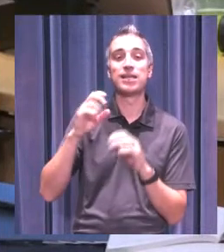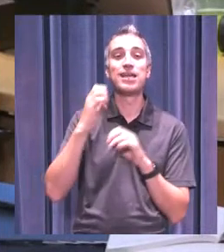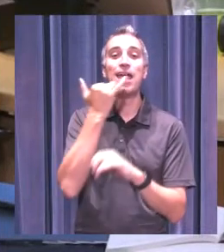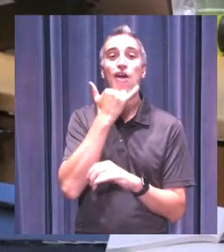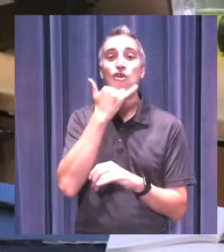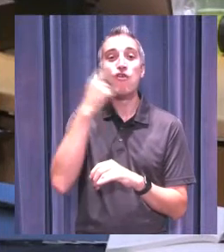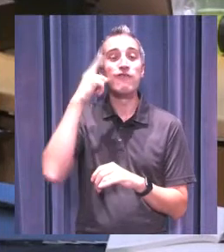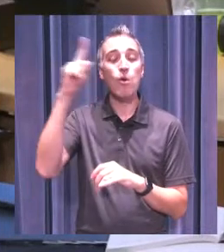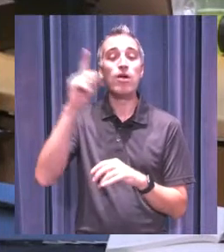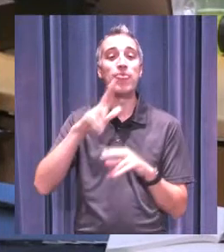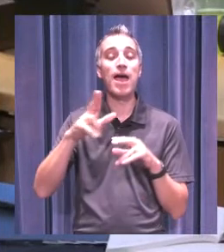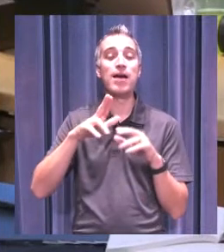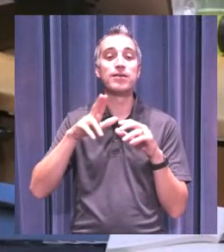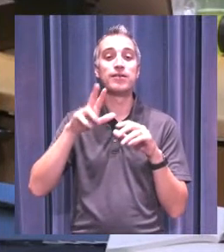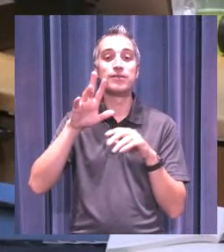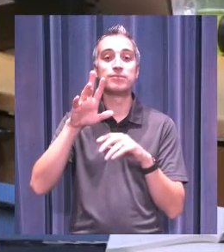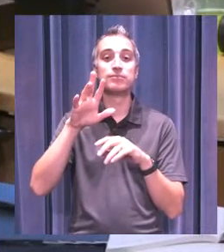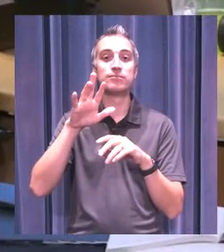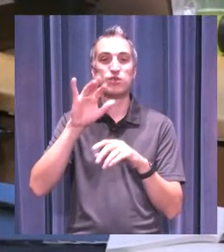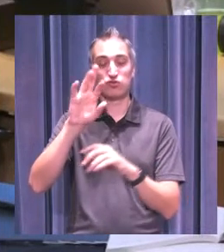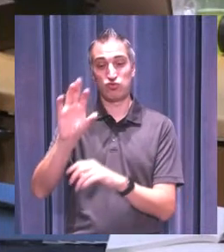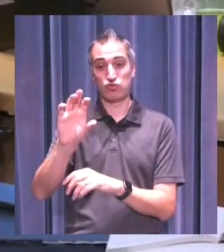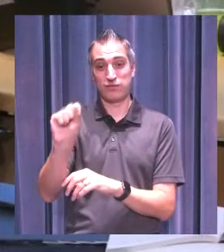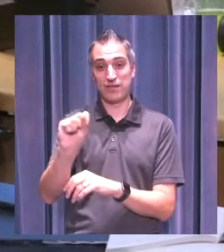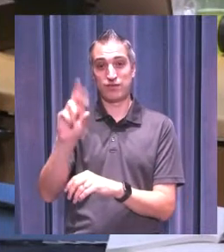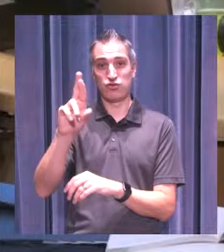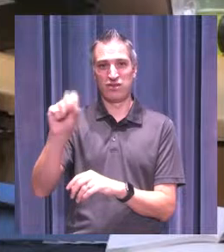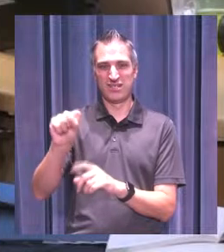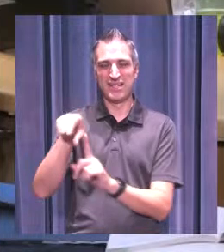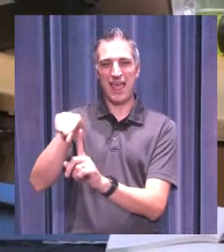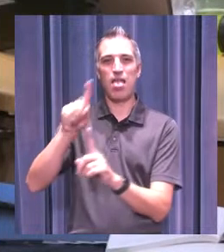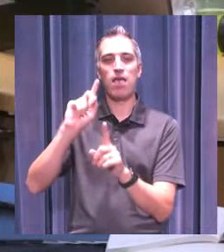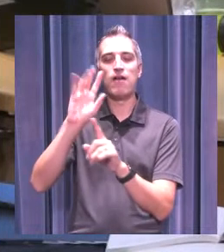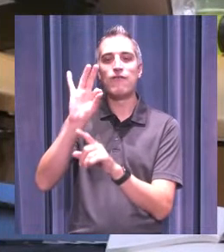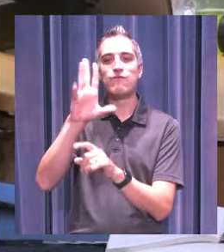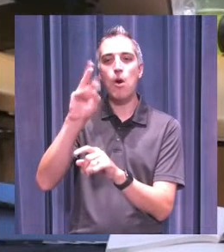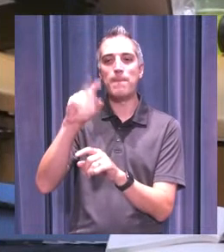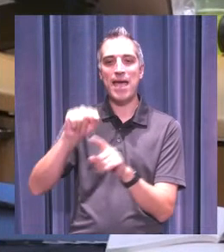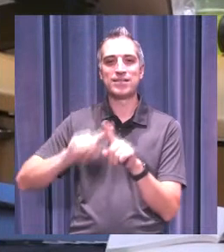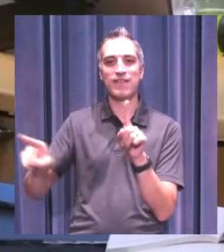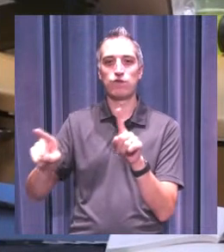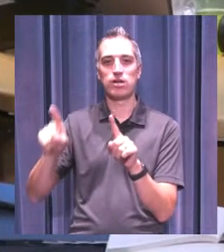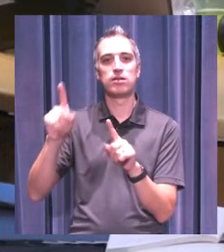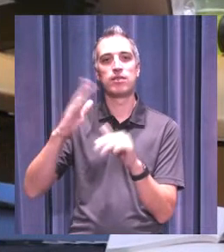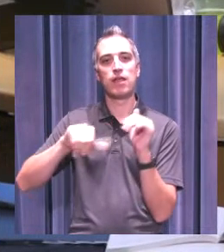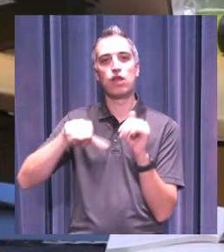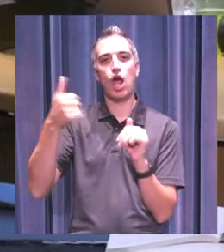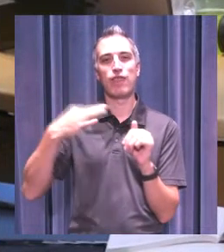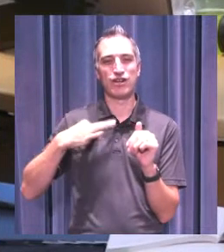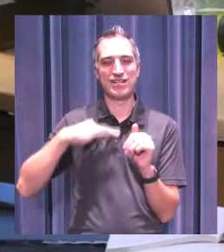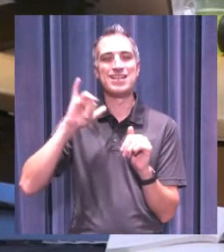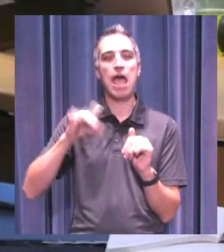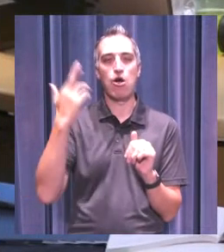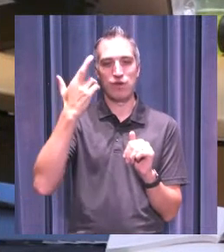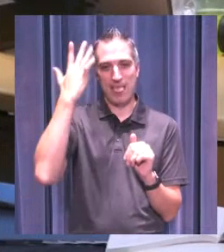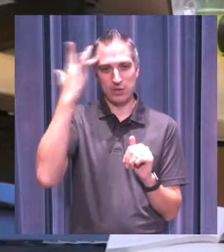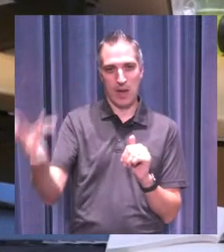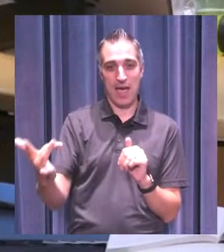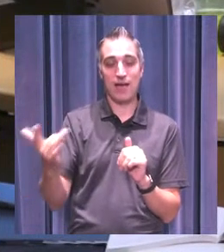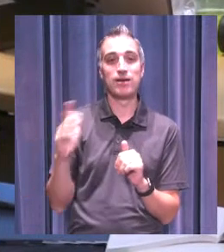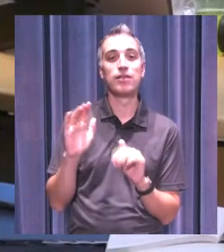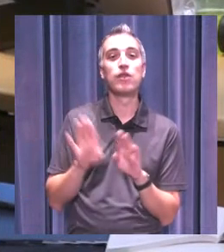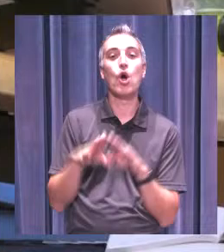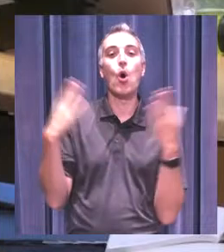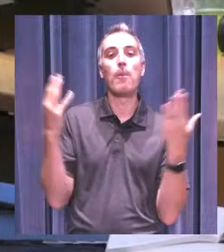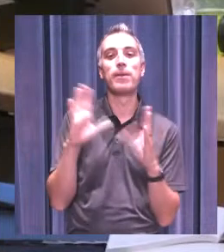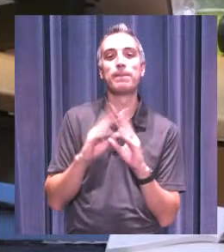announcement. Richardson Snell was formatted differently than the other candidates, and now I think I know why. The Open